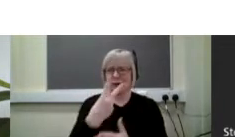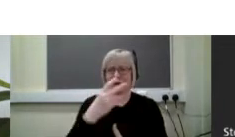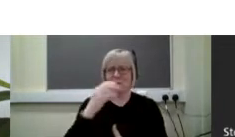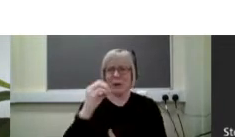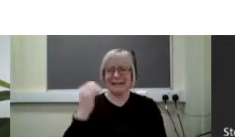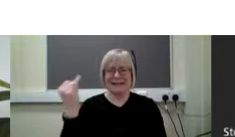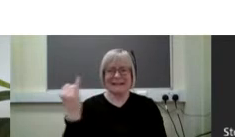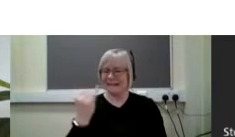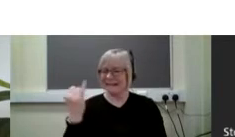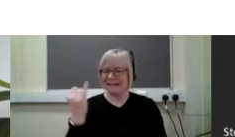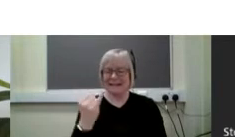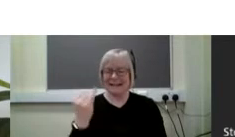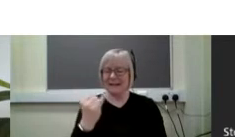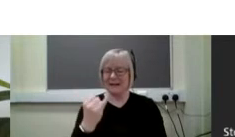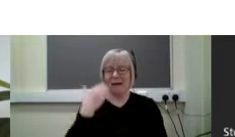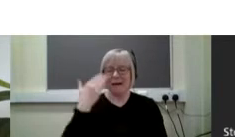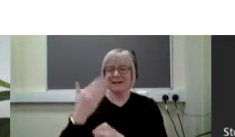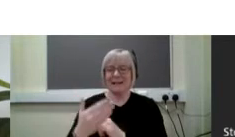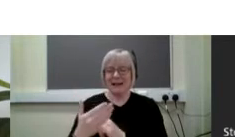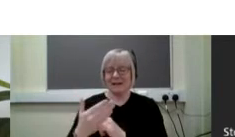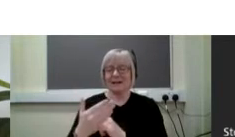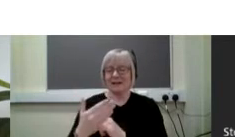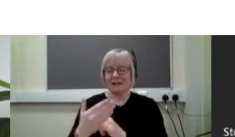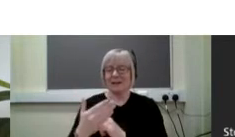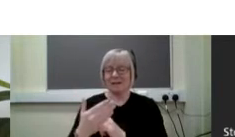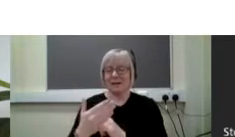the pandemic kicked in March